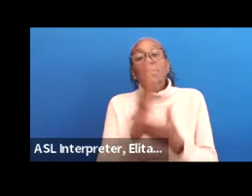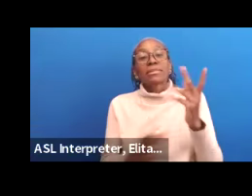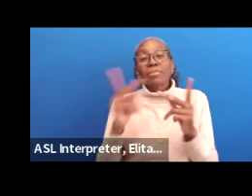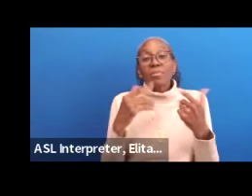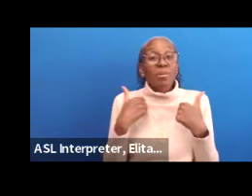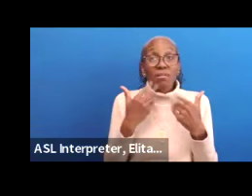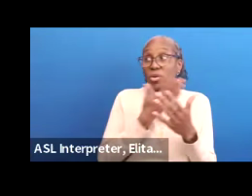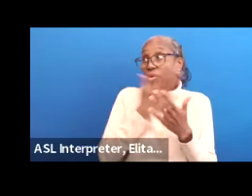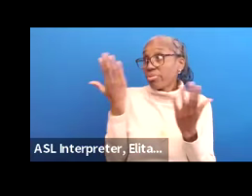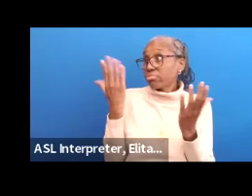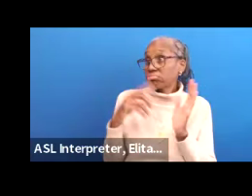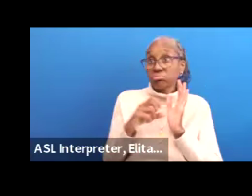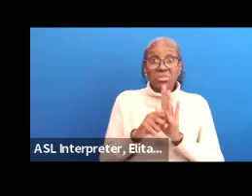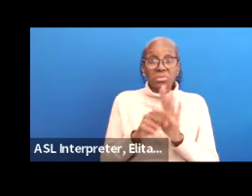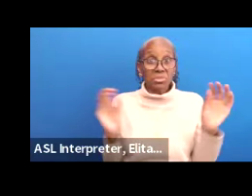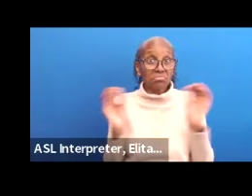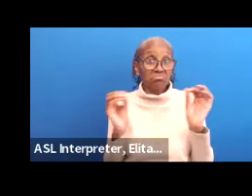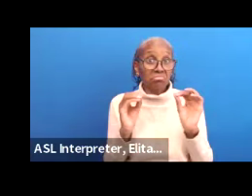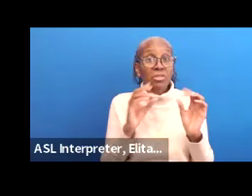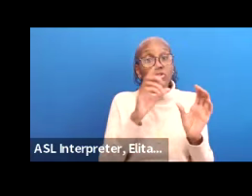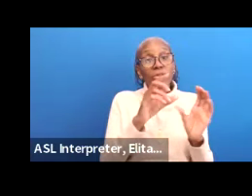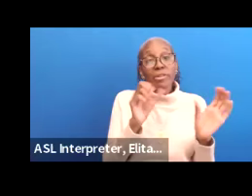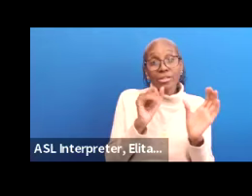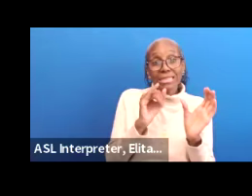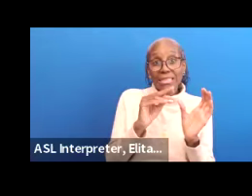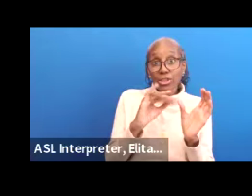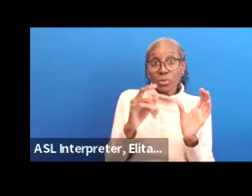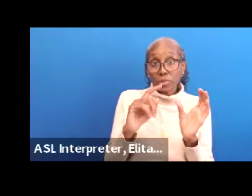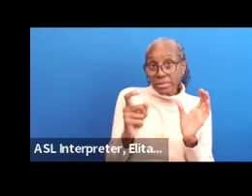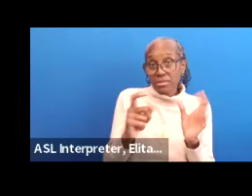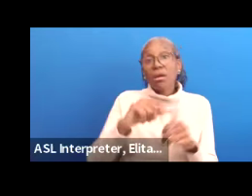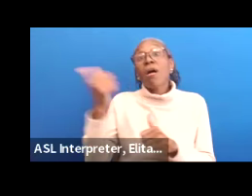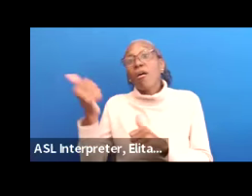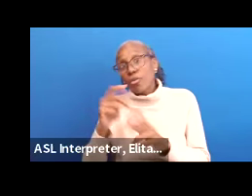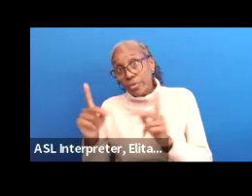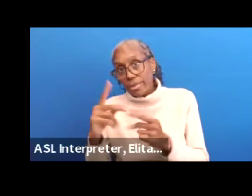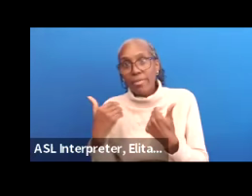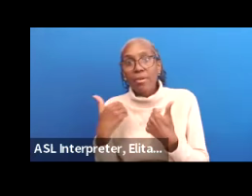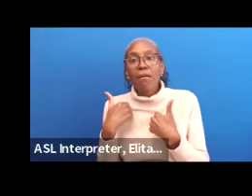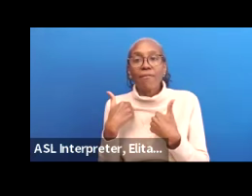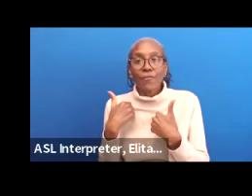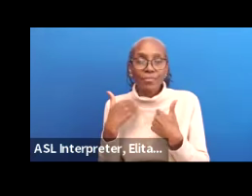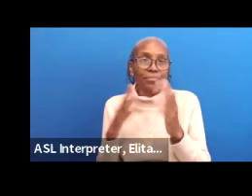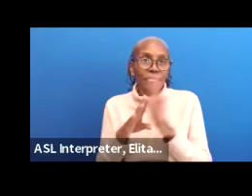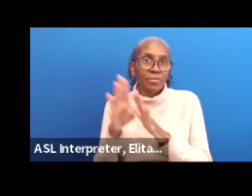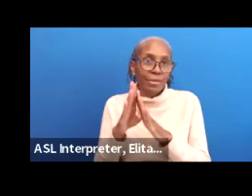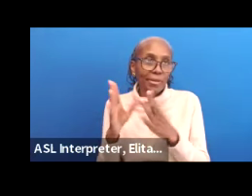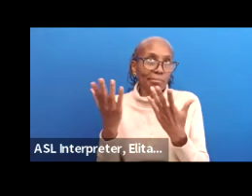no symptoms related to their syrinx, but other people might